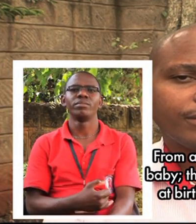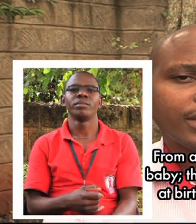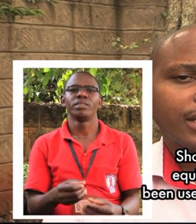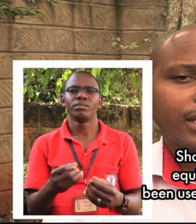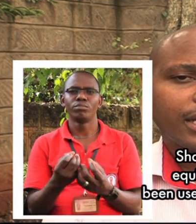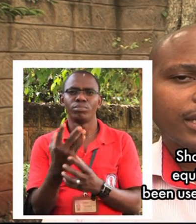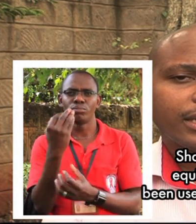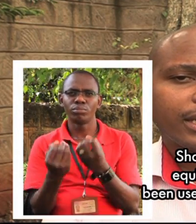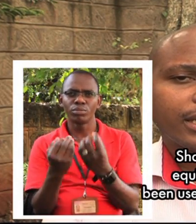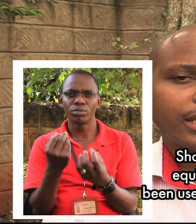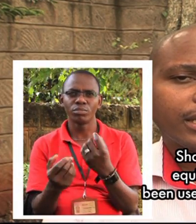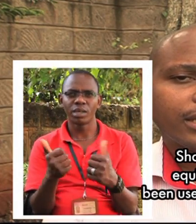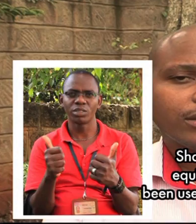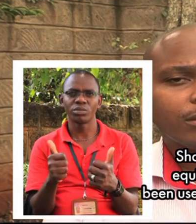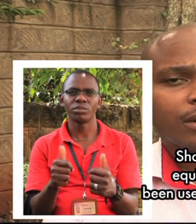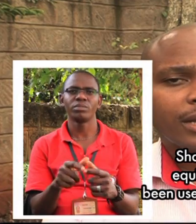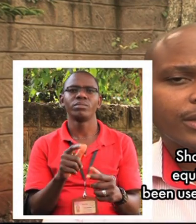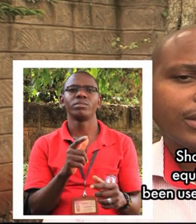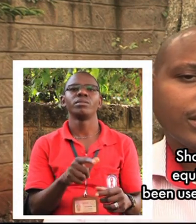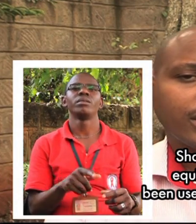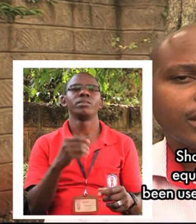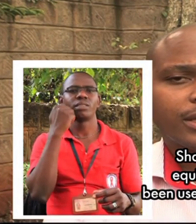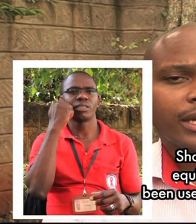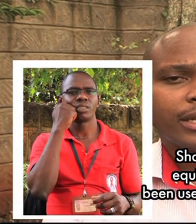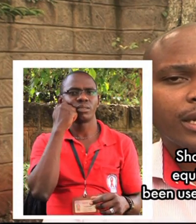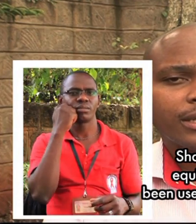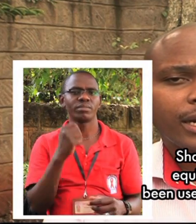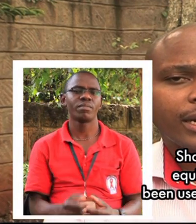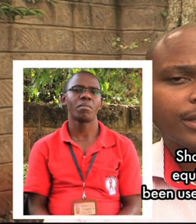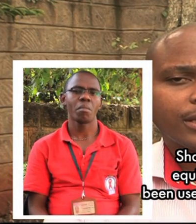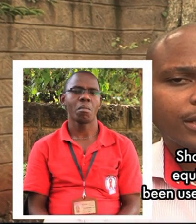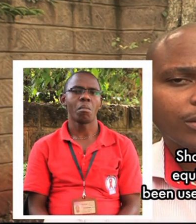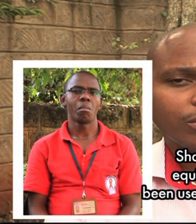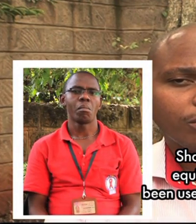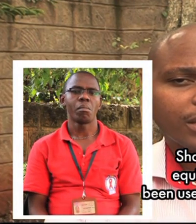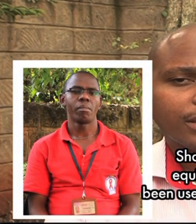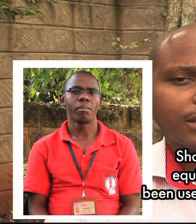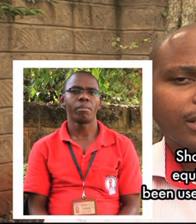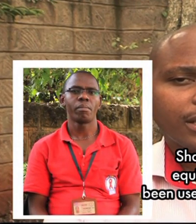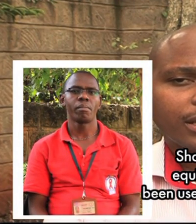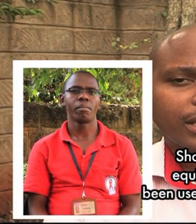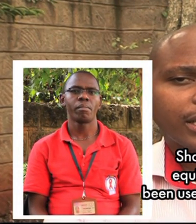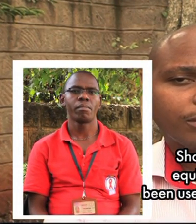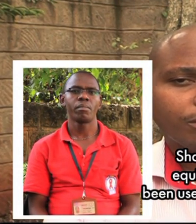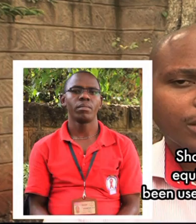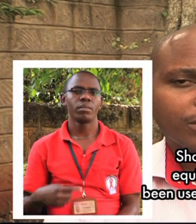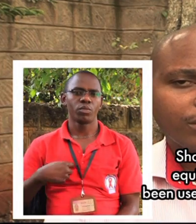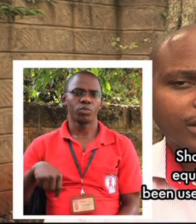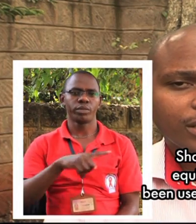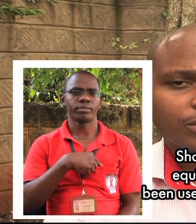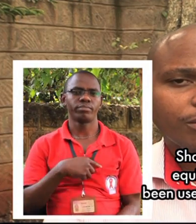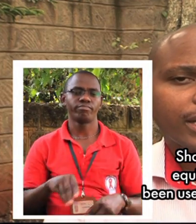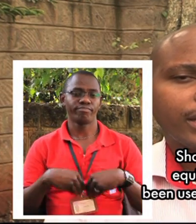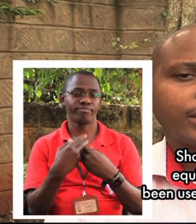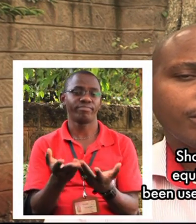breastfeeding. And as I said, sharing unsterilized injection equipments that has been